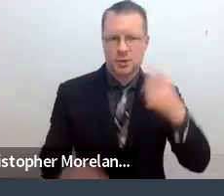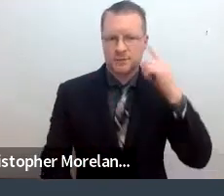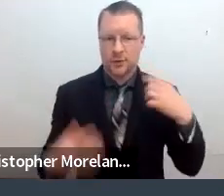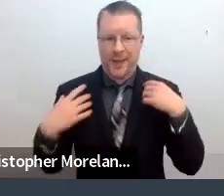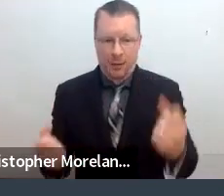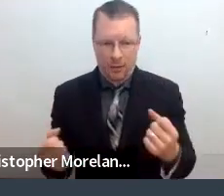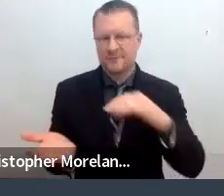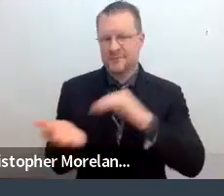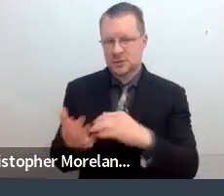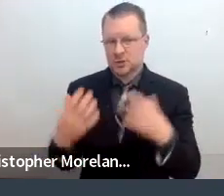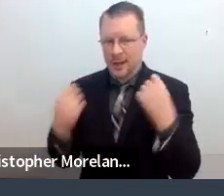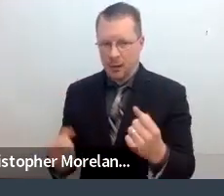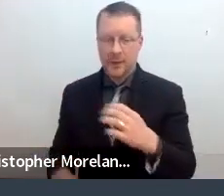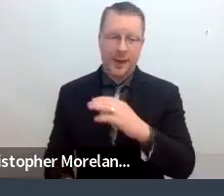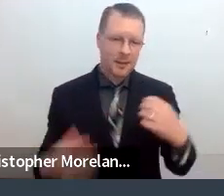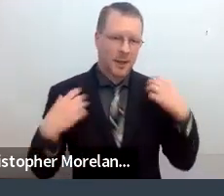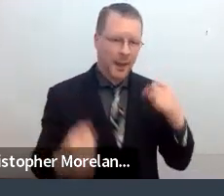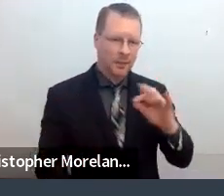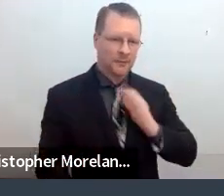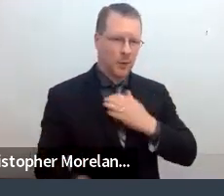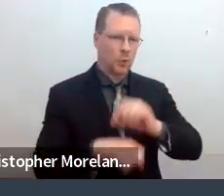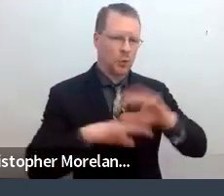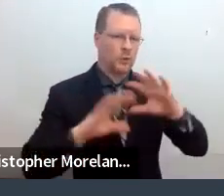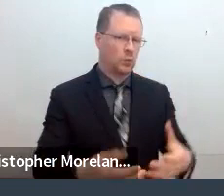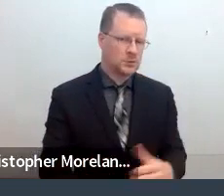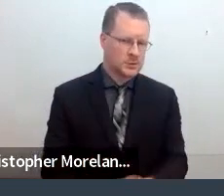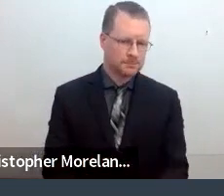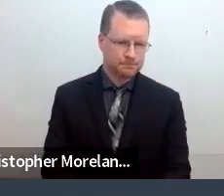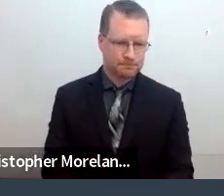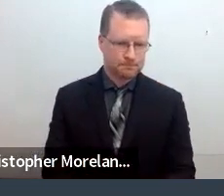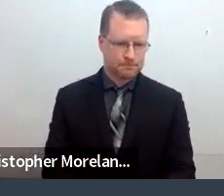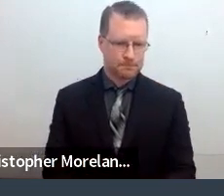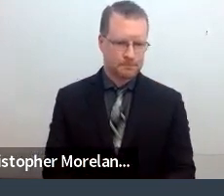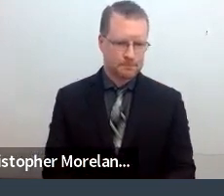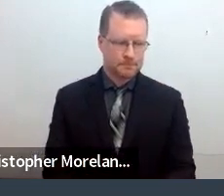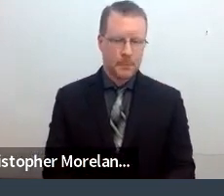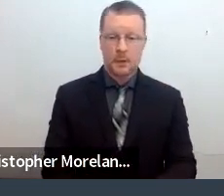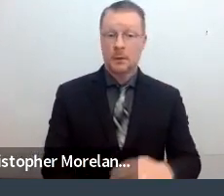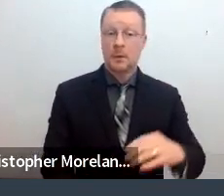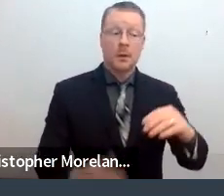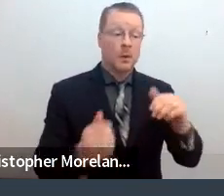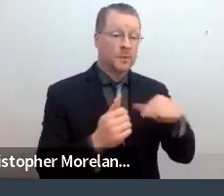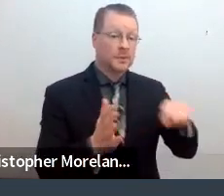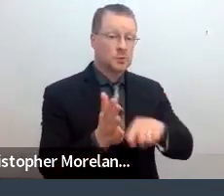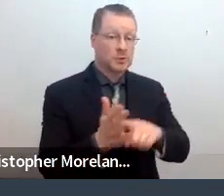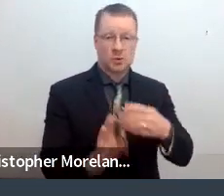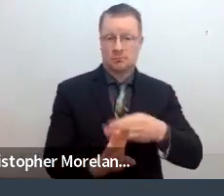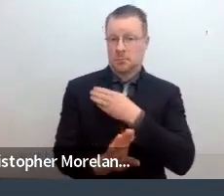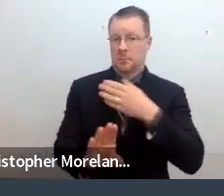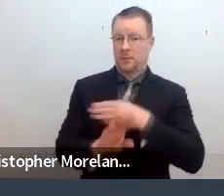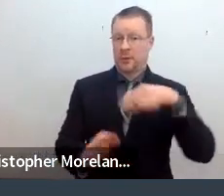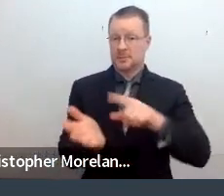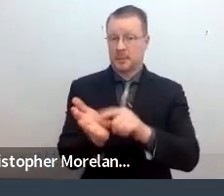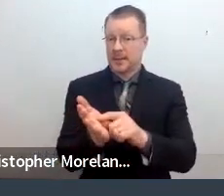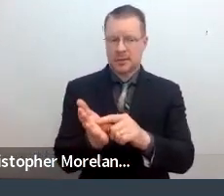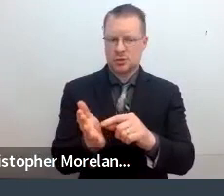Mistreatment clearly has implications for the health of physicians and the physician workforce. With